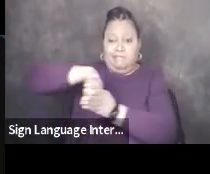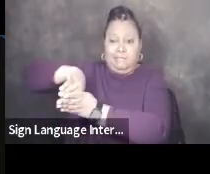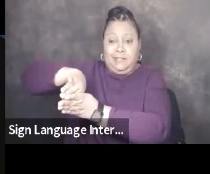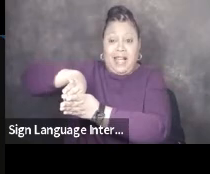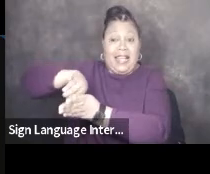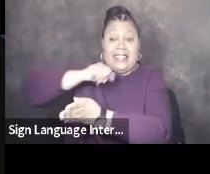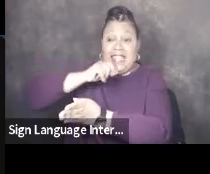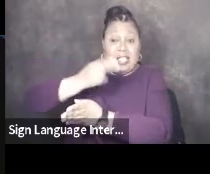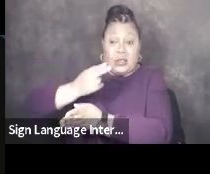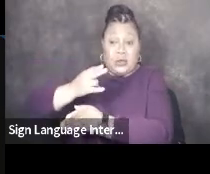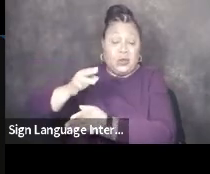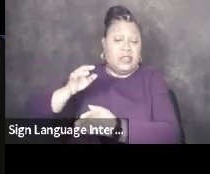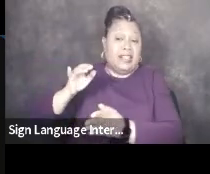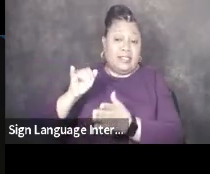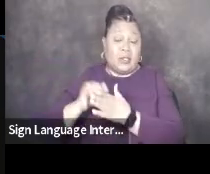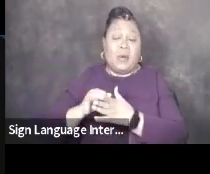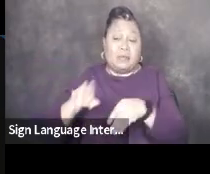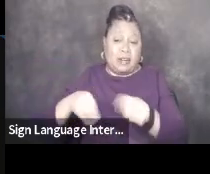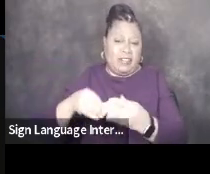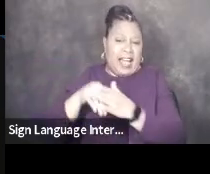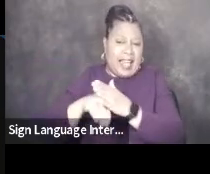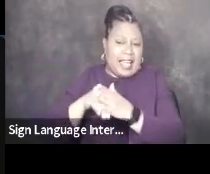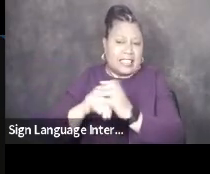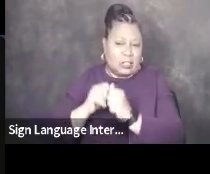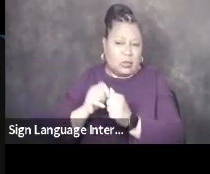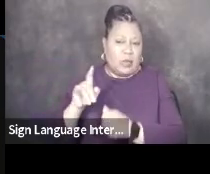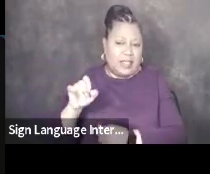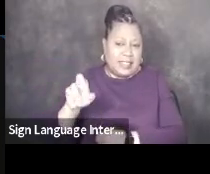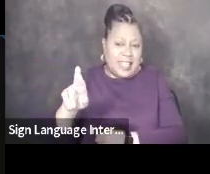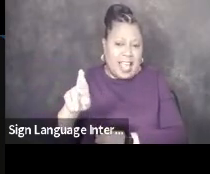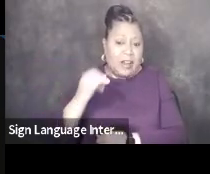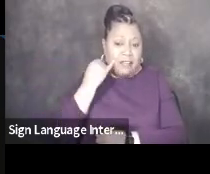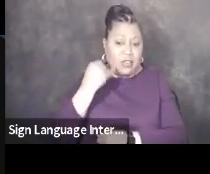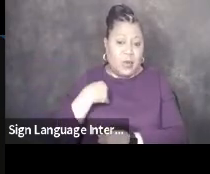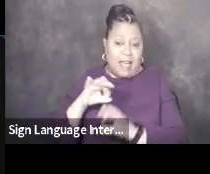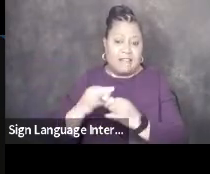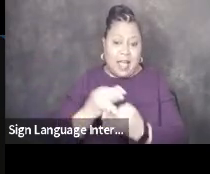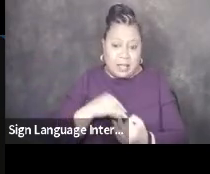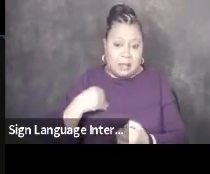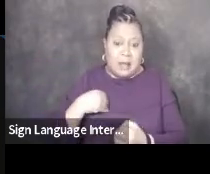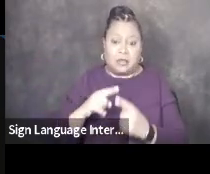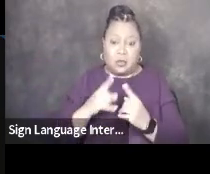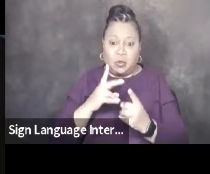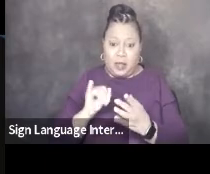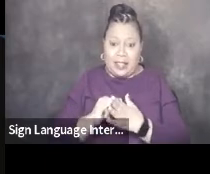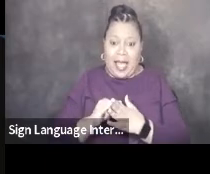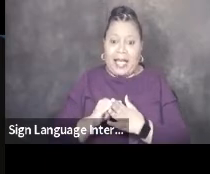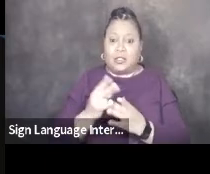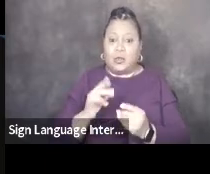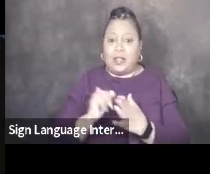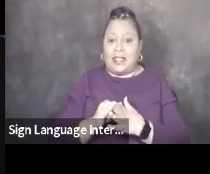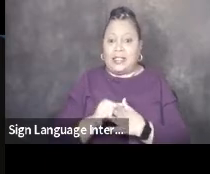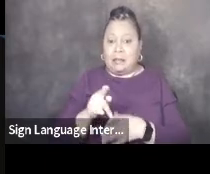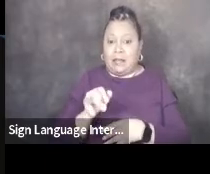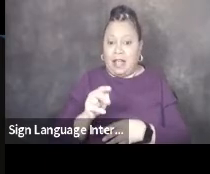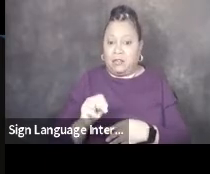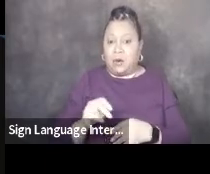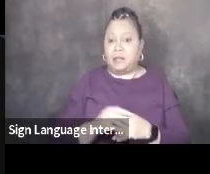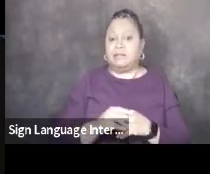does provide access to the stair if you have family members who do not need to use this platform lift.